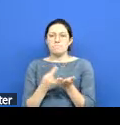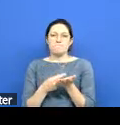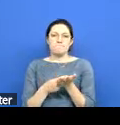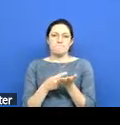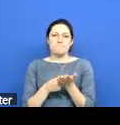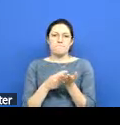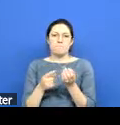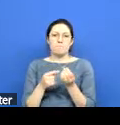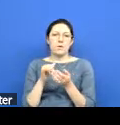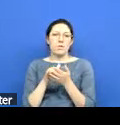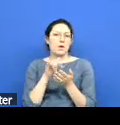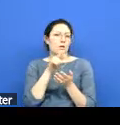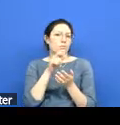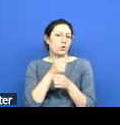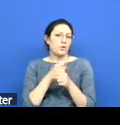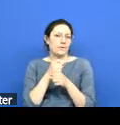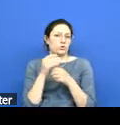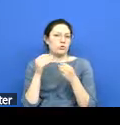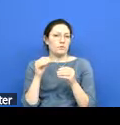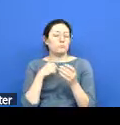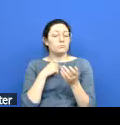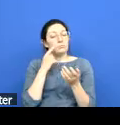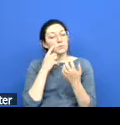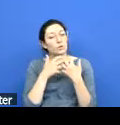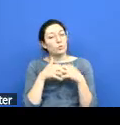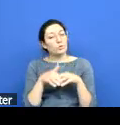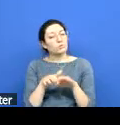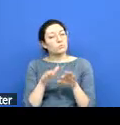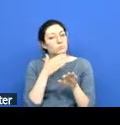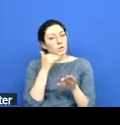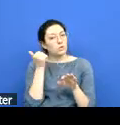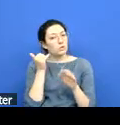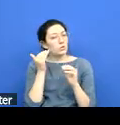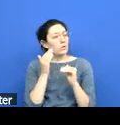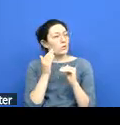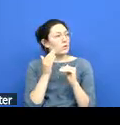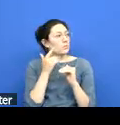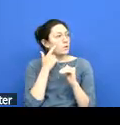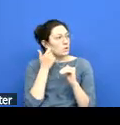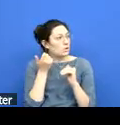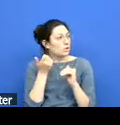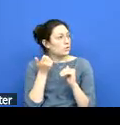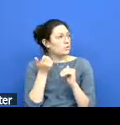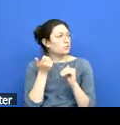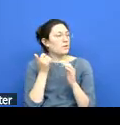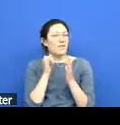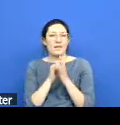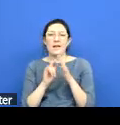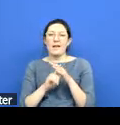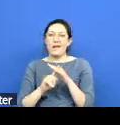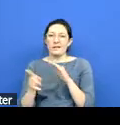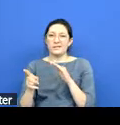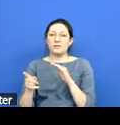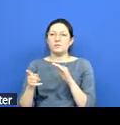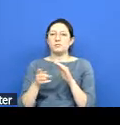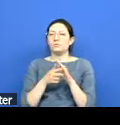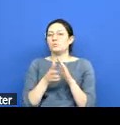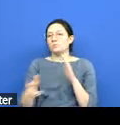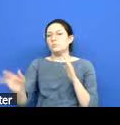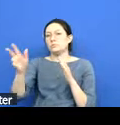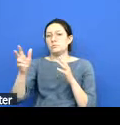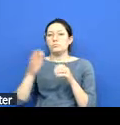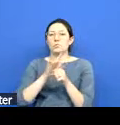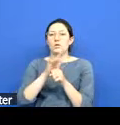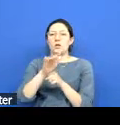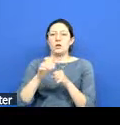and I think it works out a lot better because it, you know, the exit comes away, gives plenty of room for